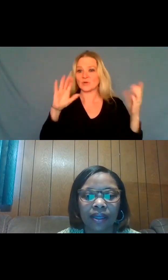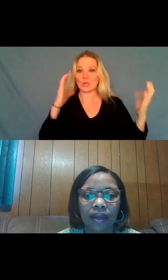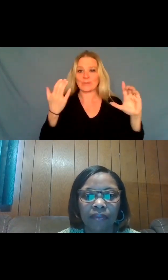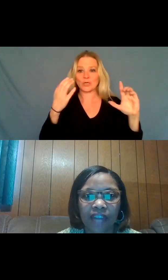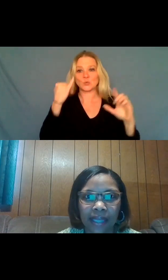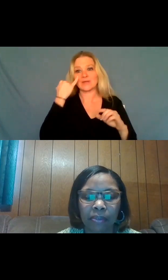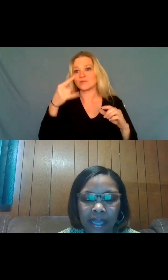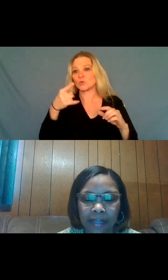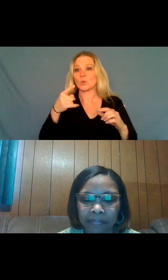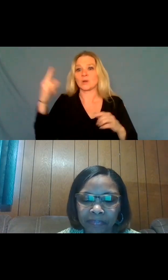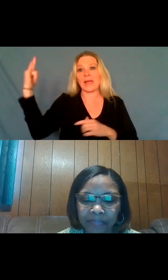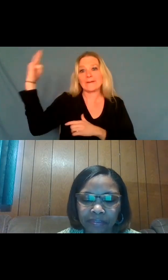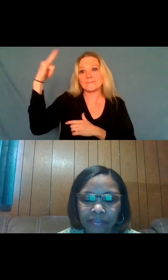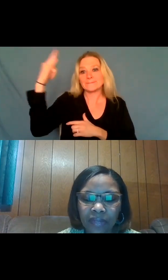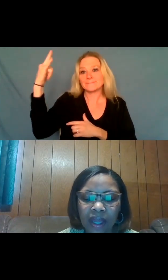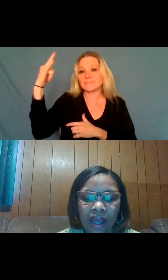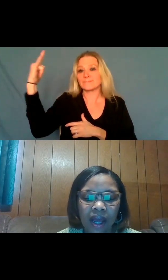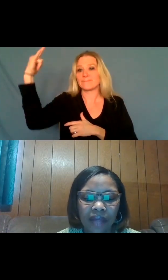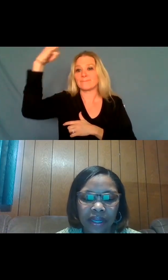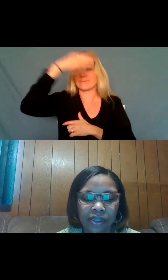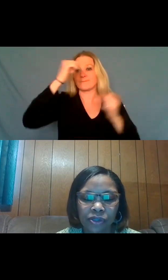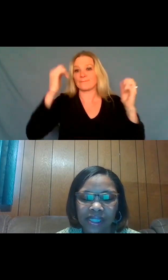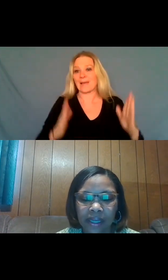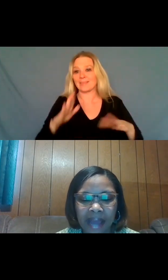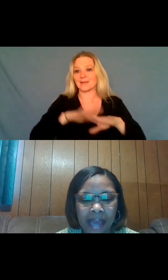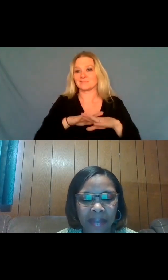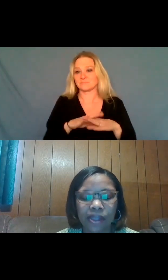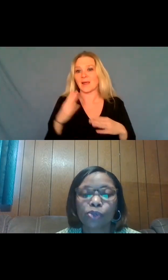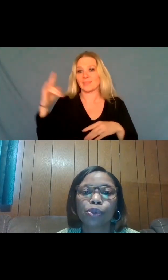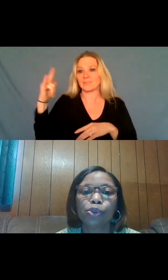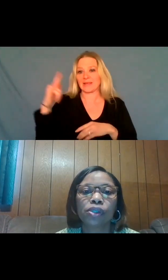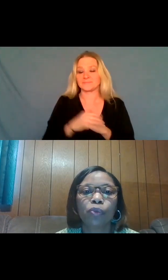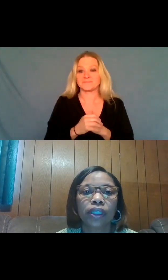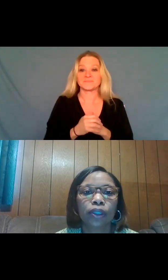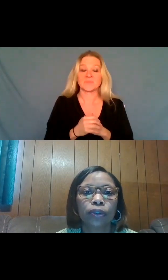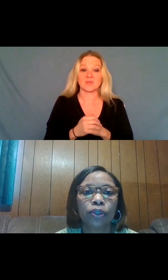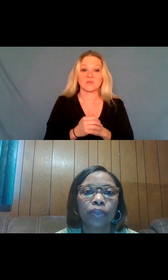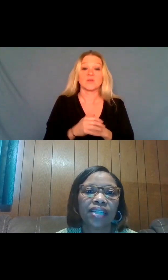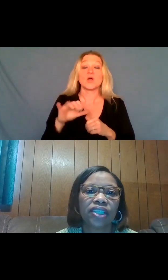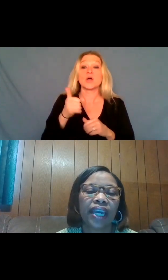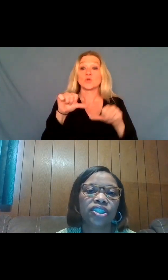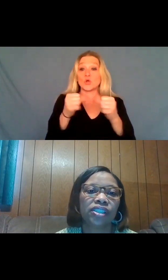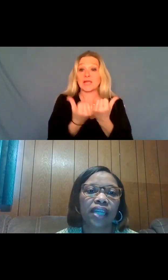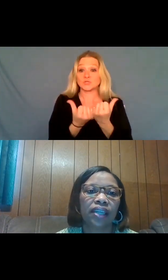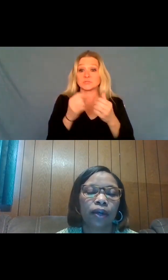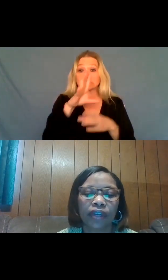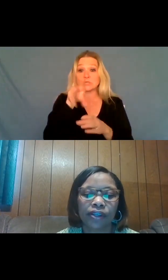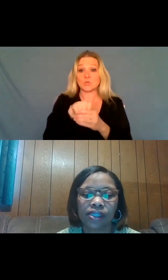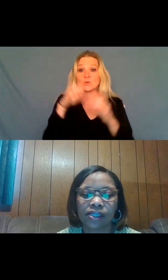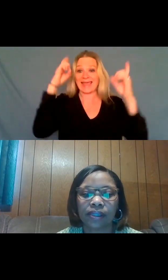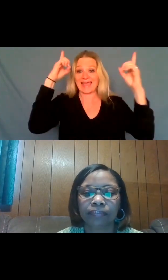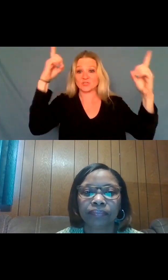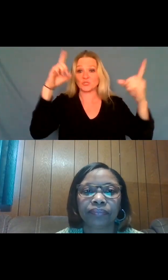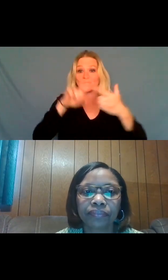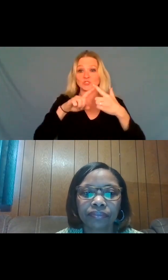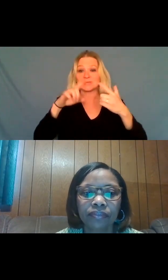pilot flying a plane. Other industries that abide by these rules will include education and the healthcare